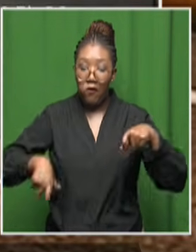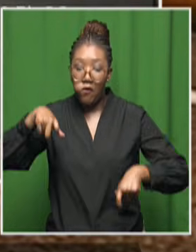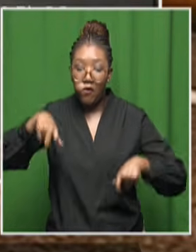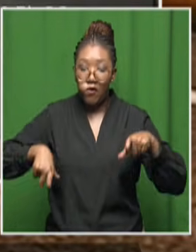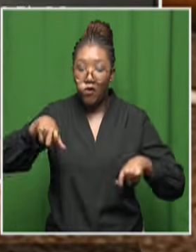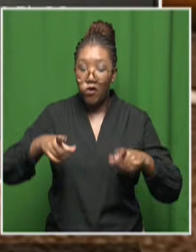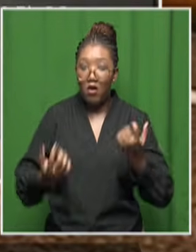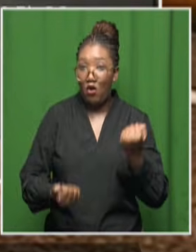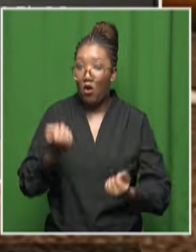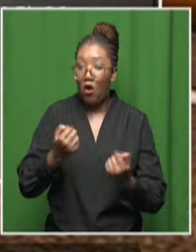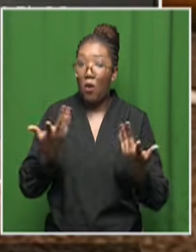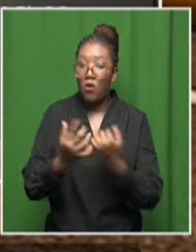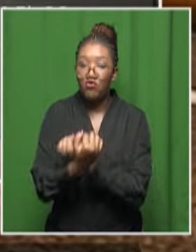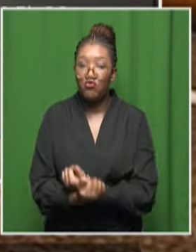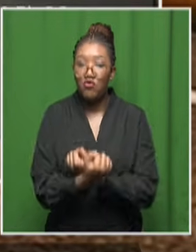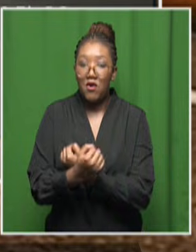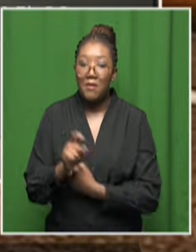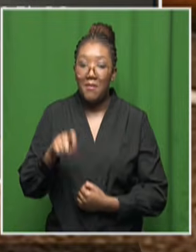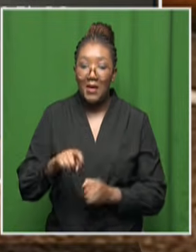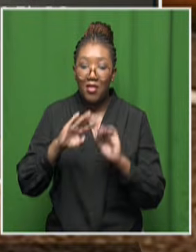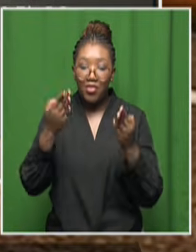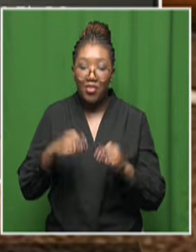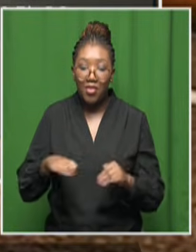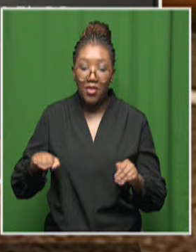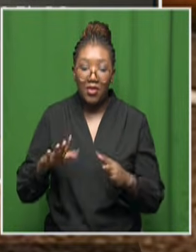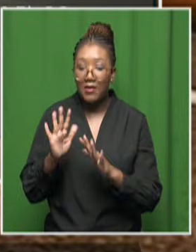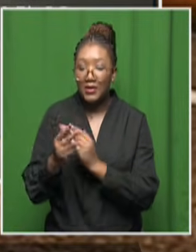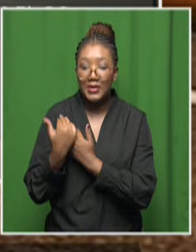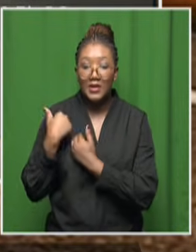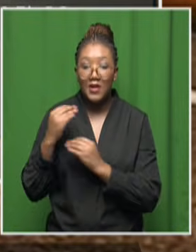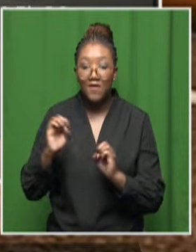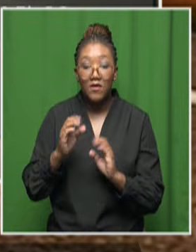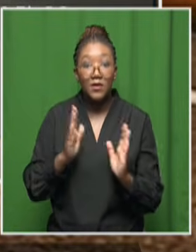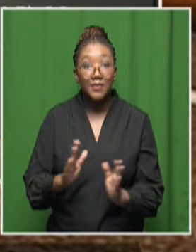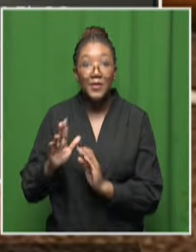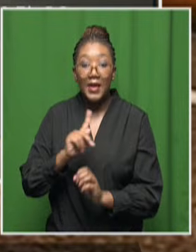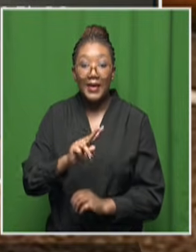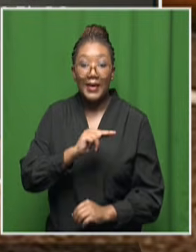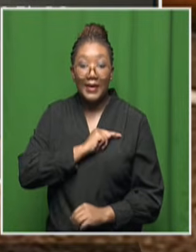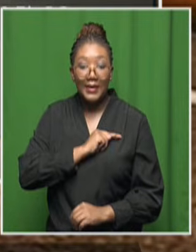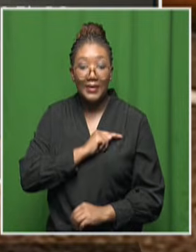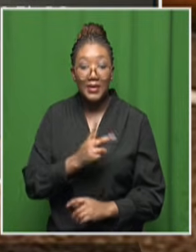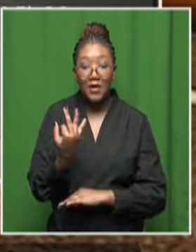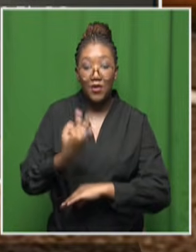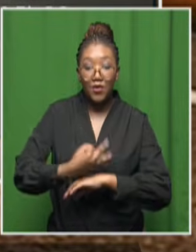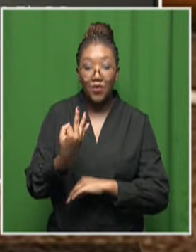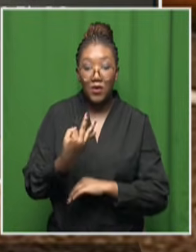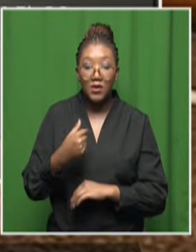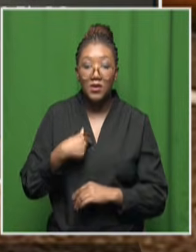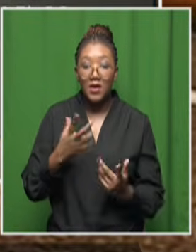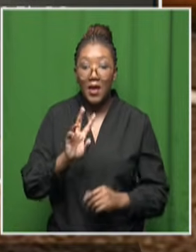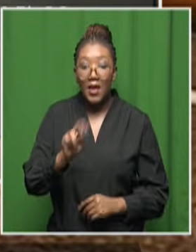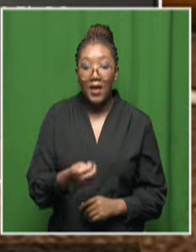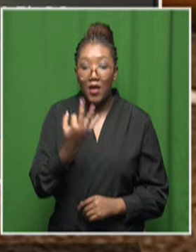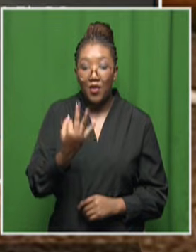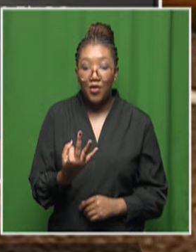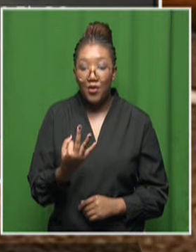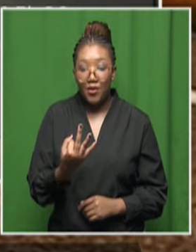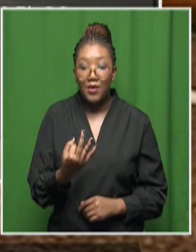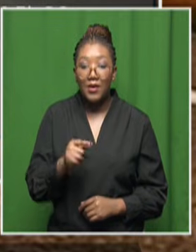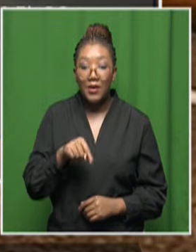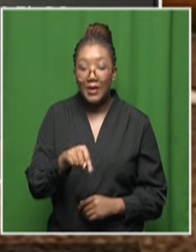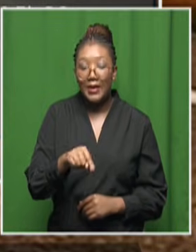that R40 section. Now, down at the KZN, we are halfway through a 3-day full closure of the M3. It's